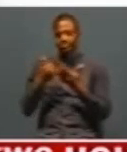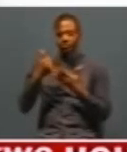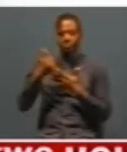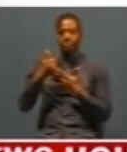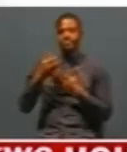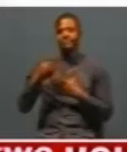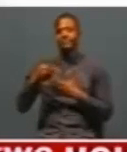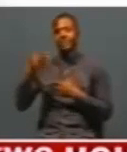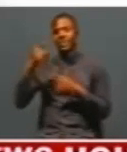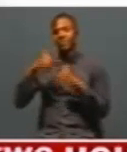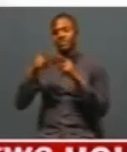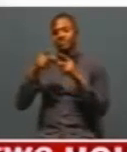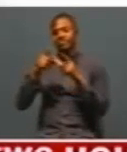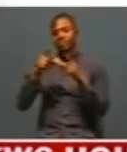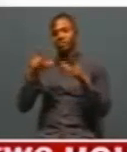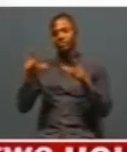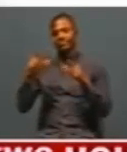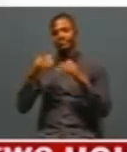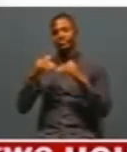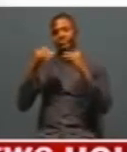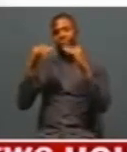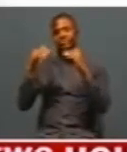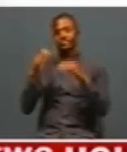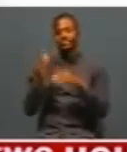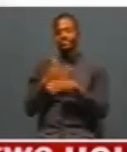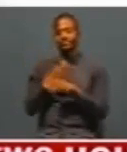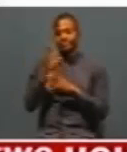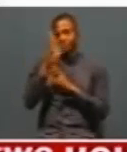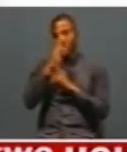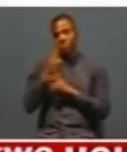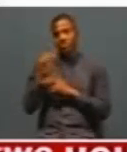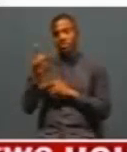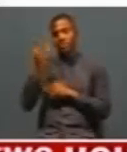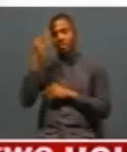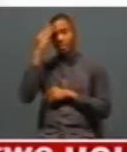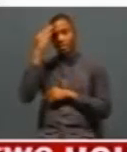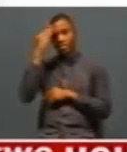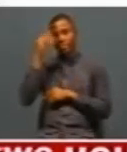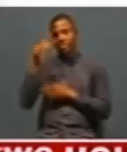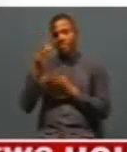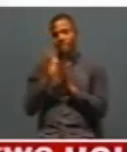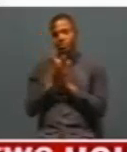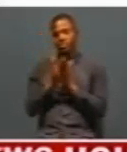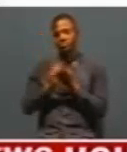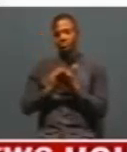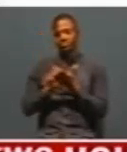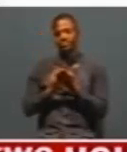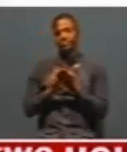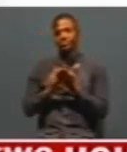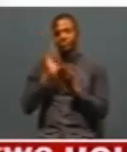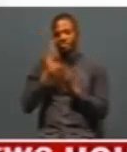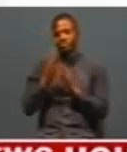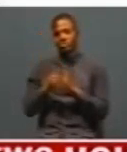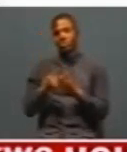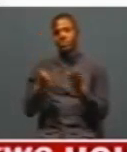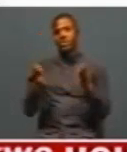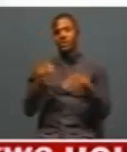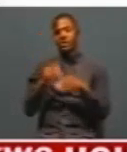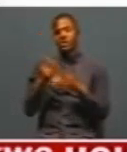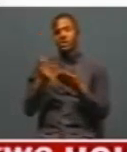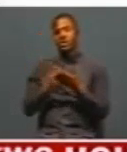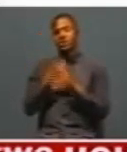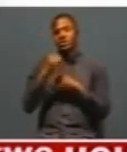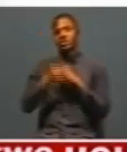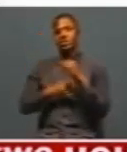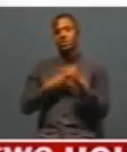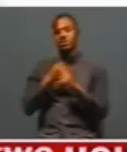high journalistic standards. Meanwhile, in honor of his memory, a book of condolence will be opened at the Ghana